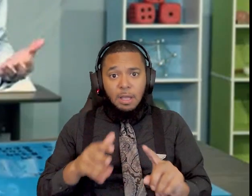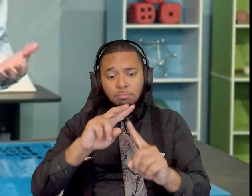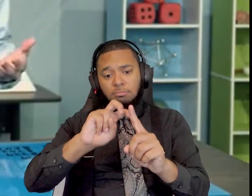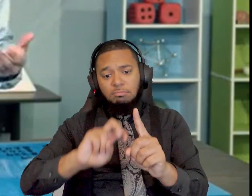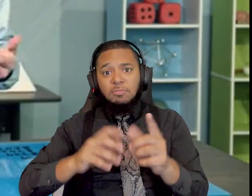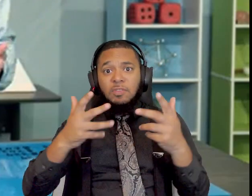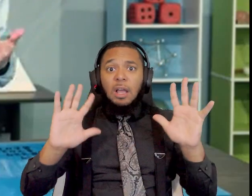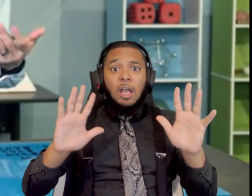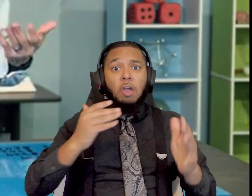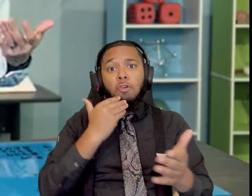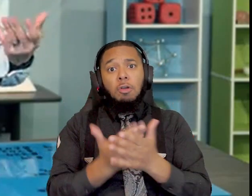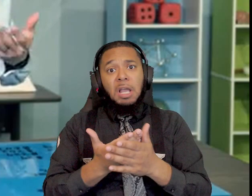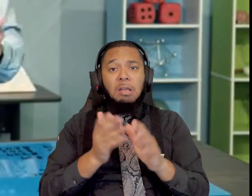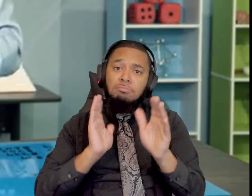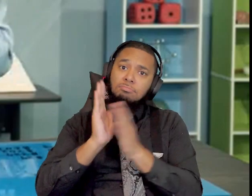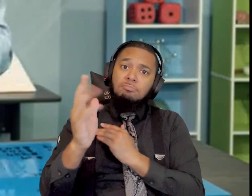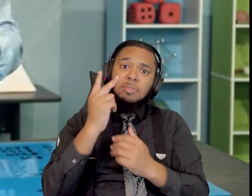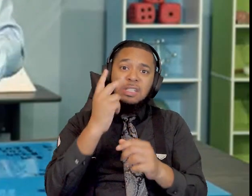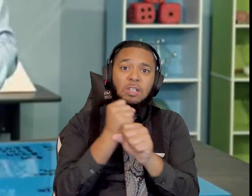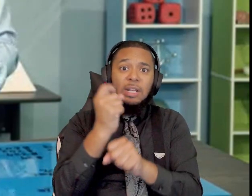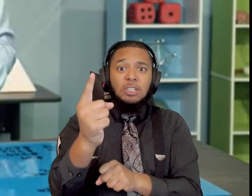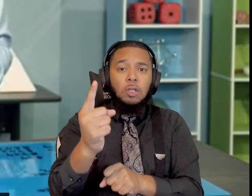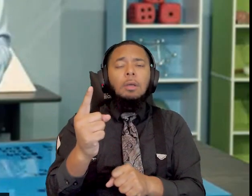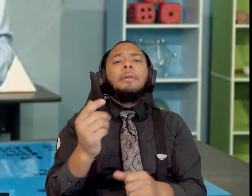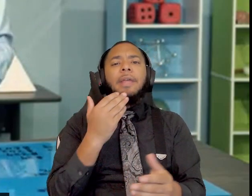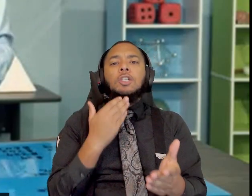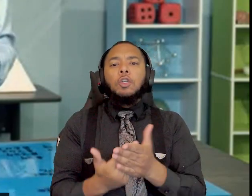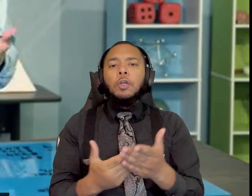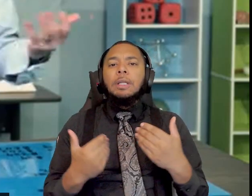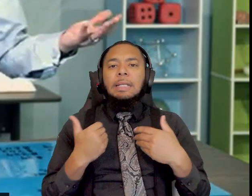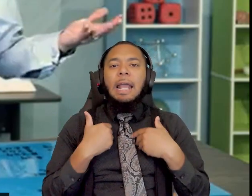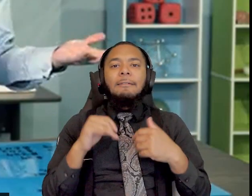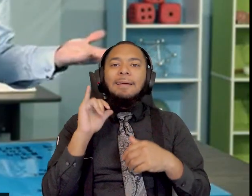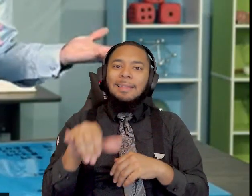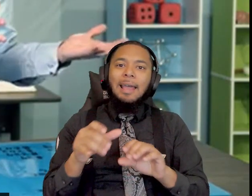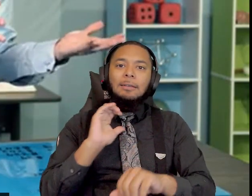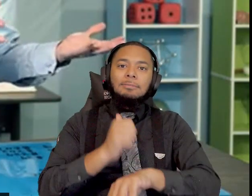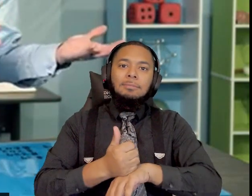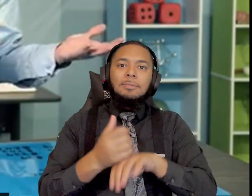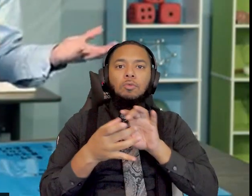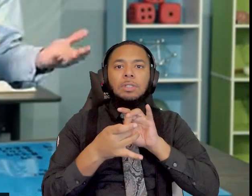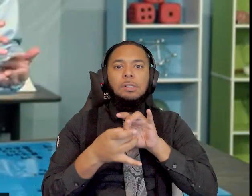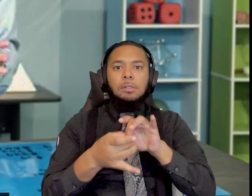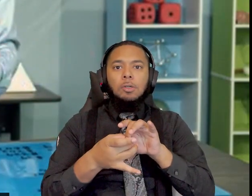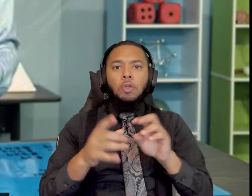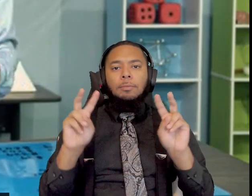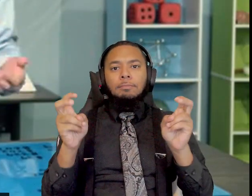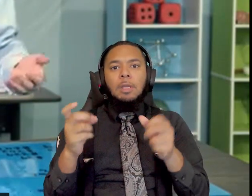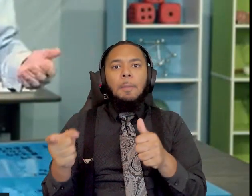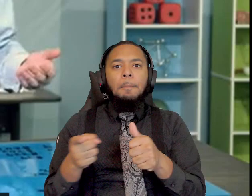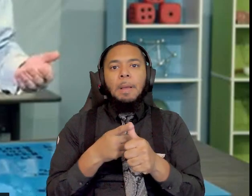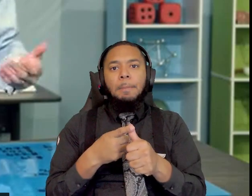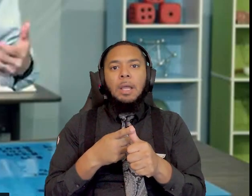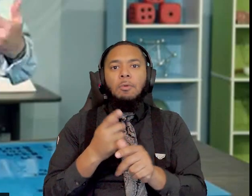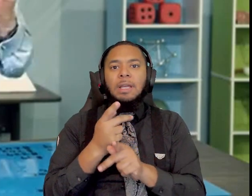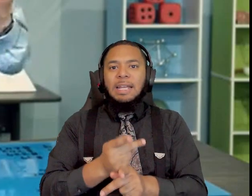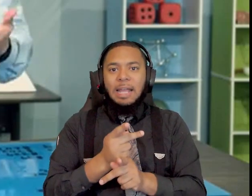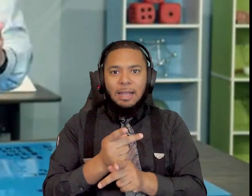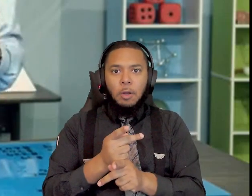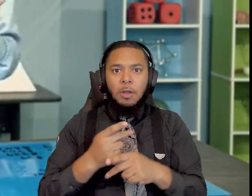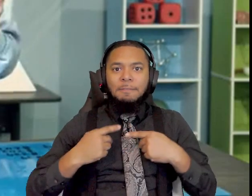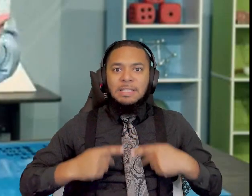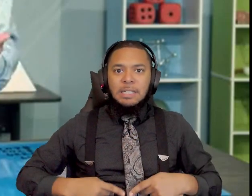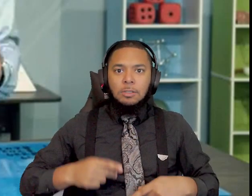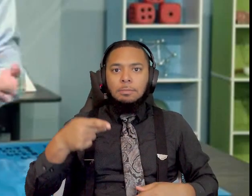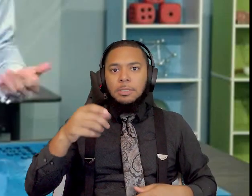leave I'll see you again next year that's like a good thing to have a relationship with your doctor and your primary care physician so insurance companies